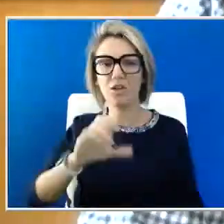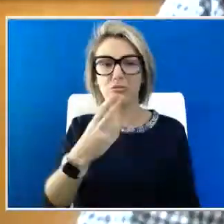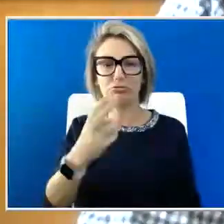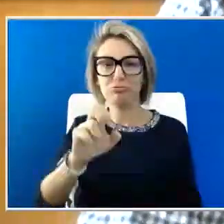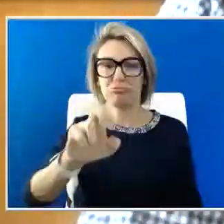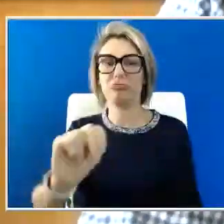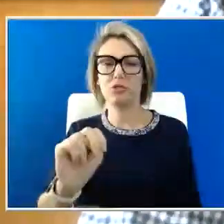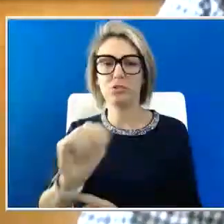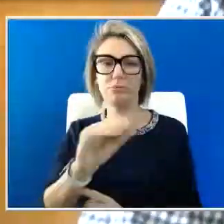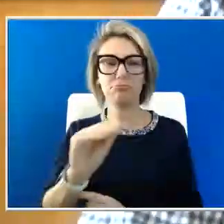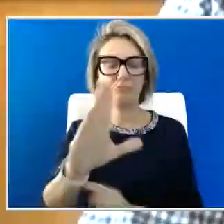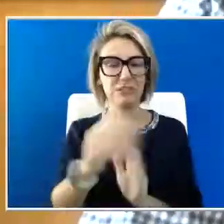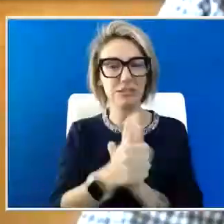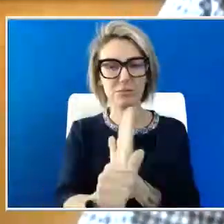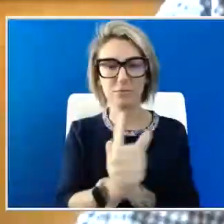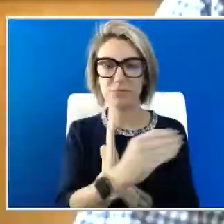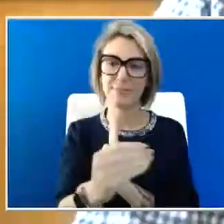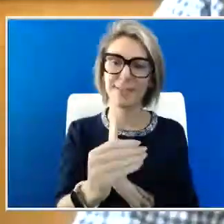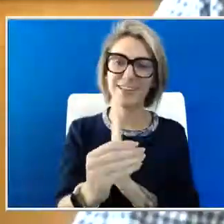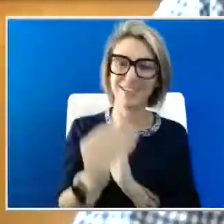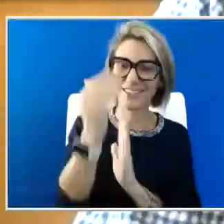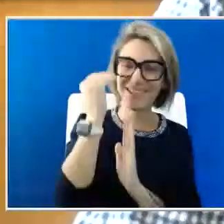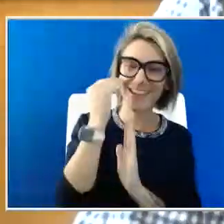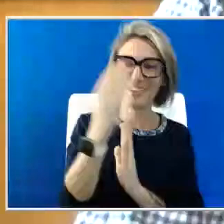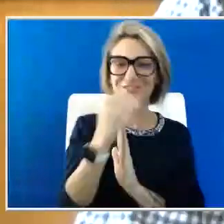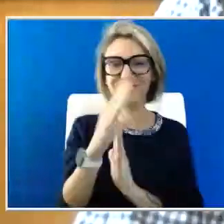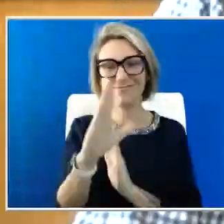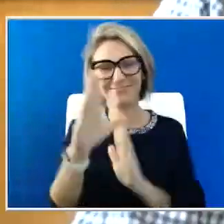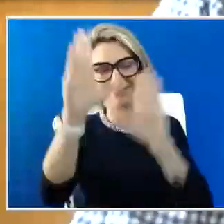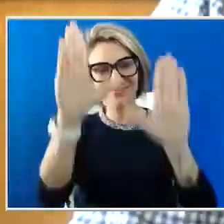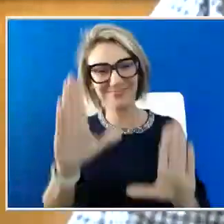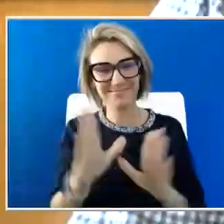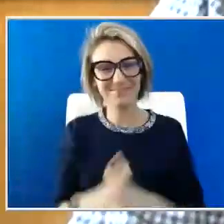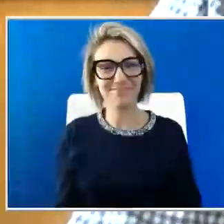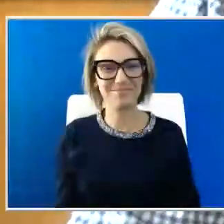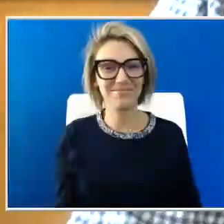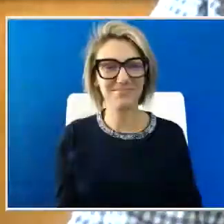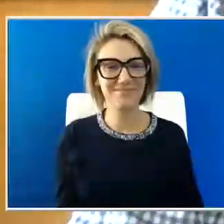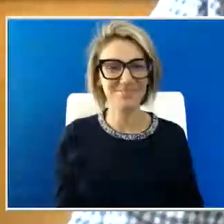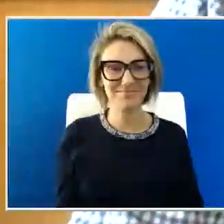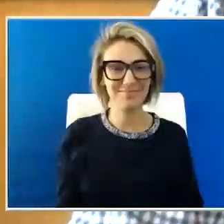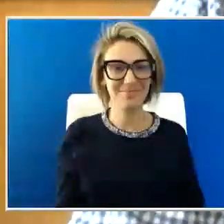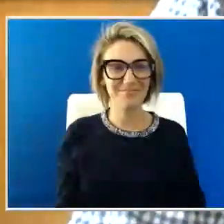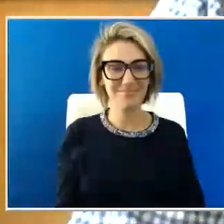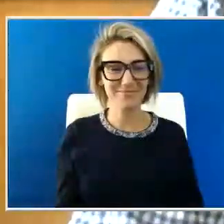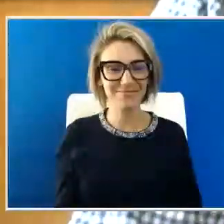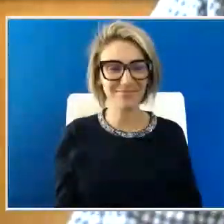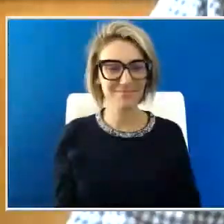skills and his knowledge, and he was awesome. And So anyway,